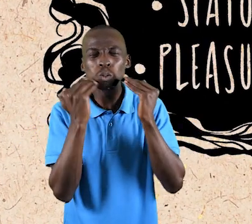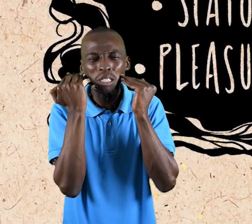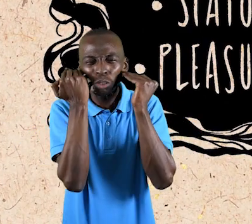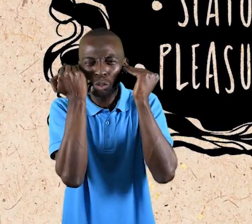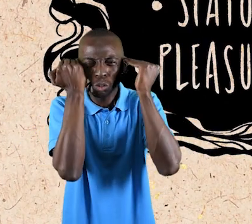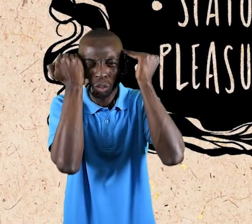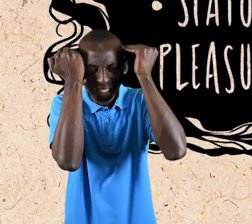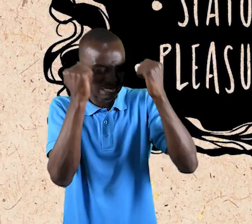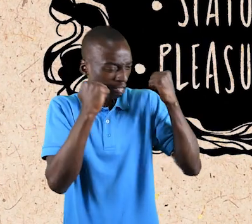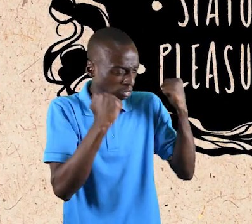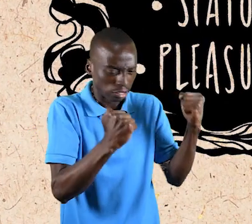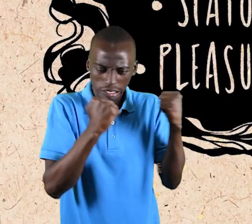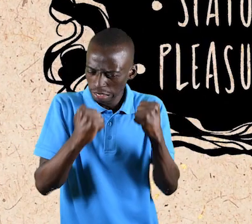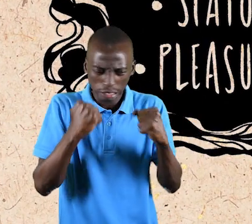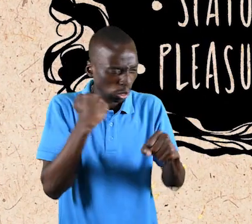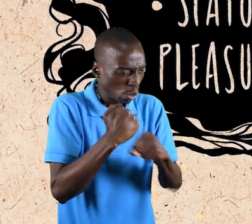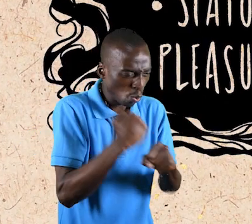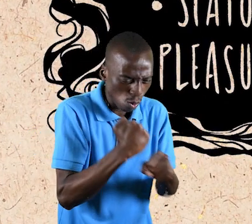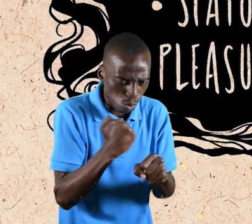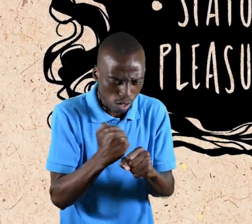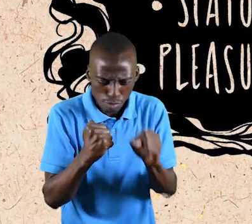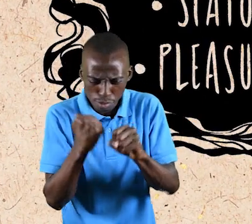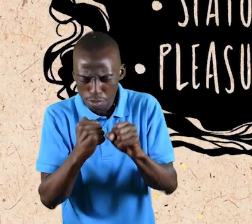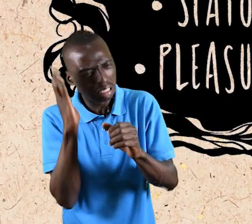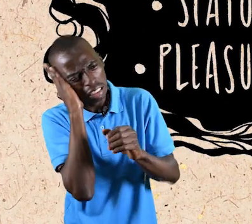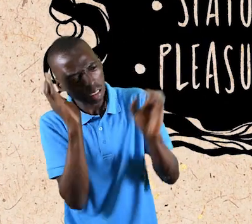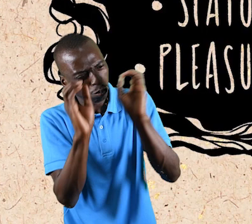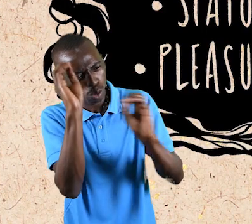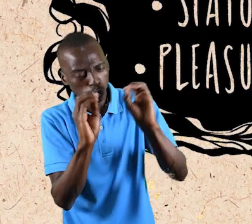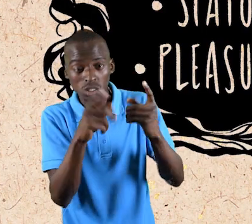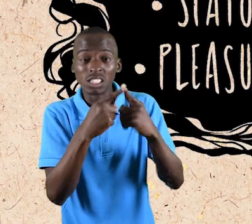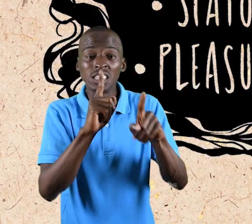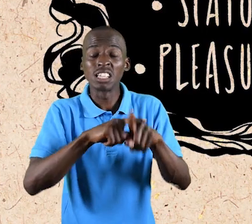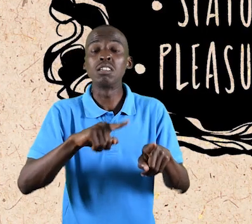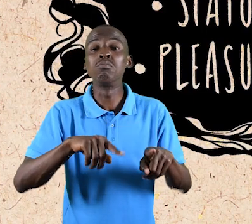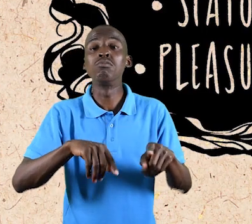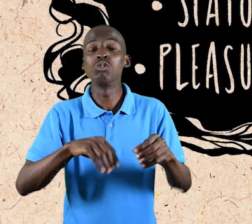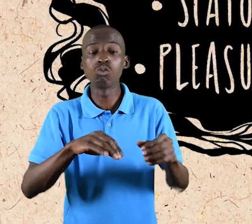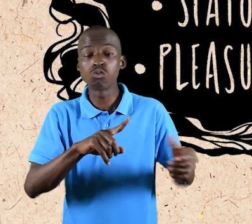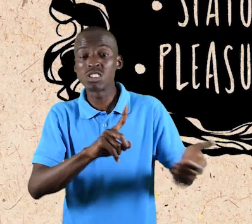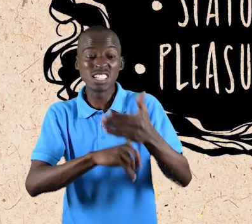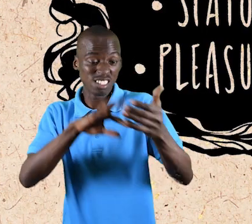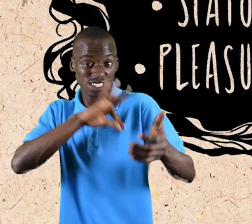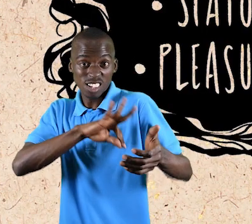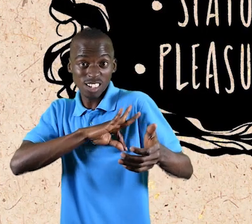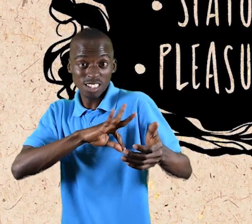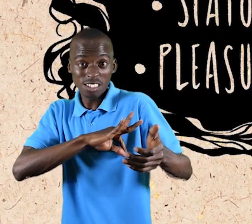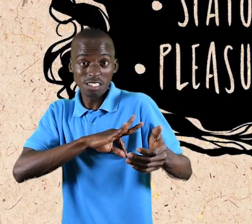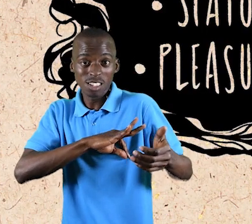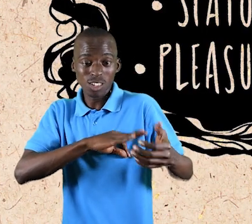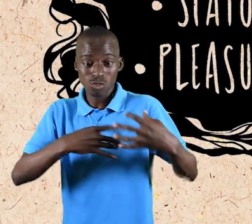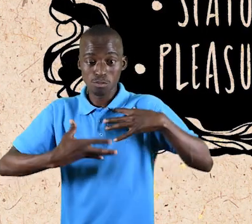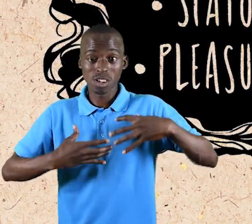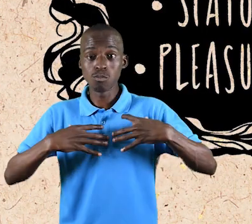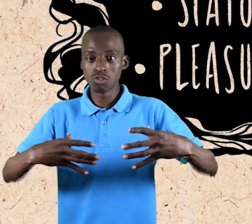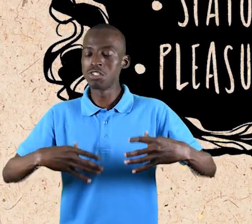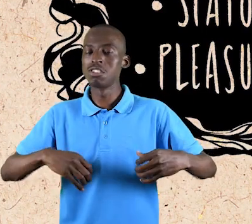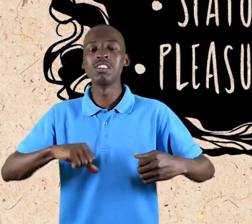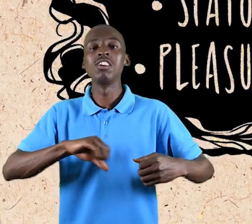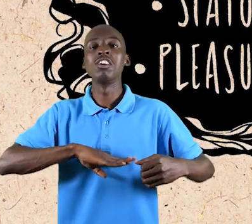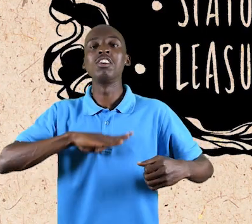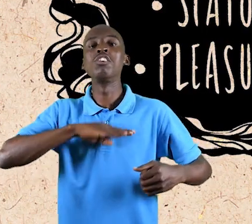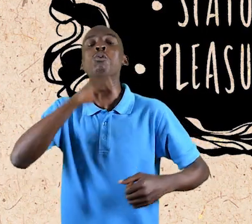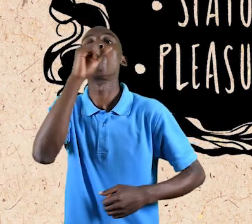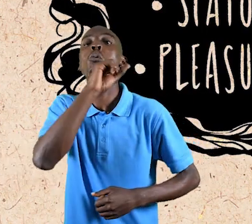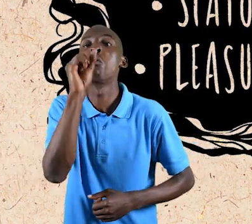that takes on you, all the anxiety and the sleepless nights. And by the time you actually earn some wealth, you're going to be too old to enjoy it anyway.